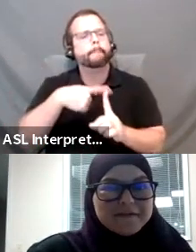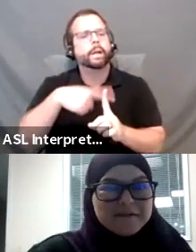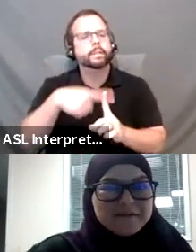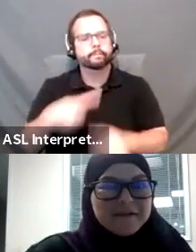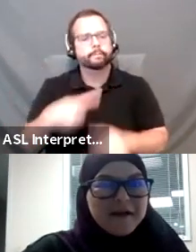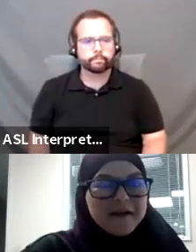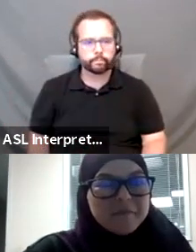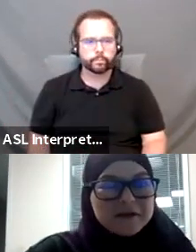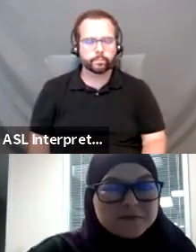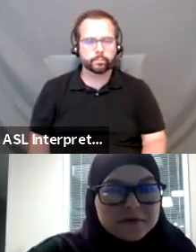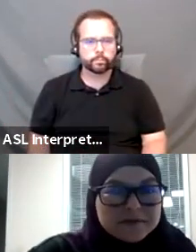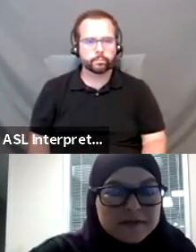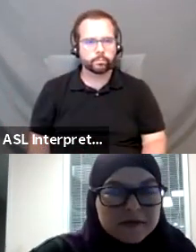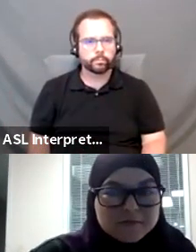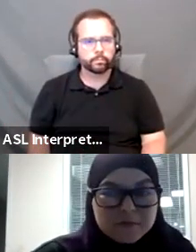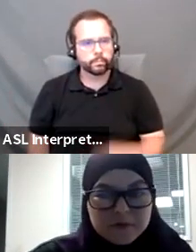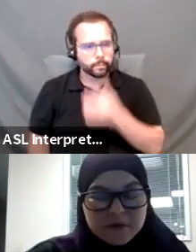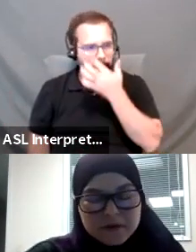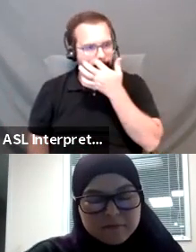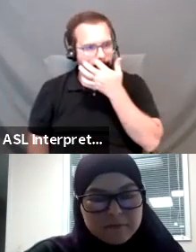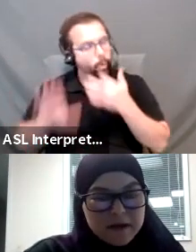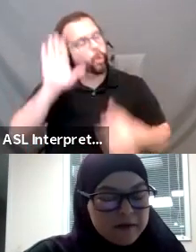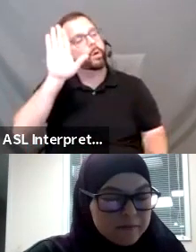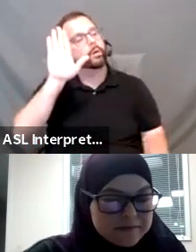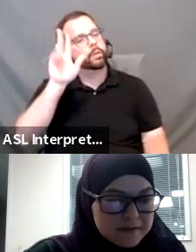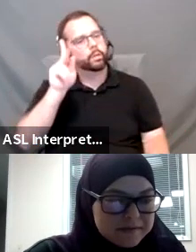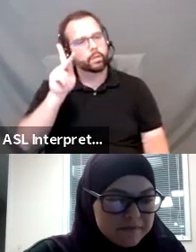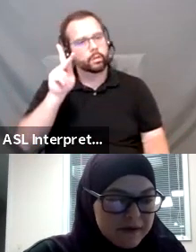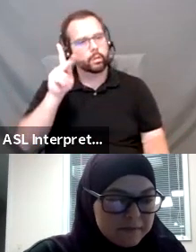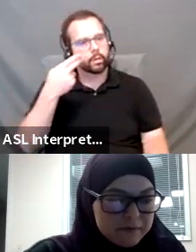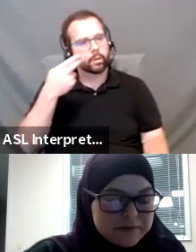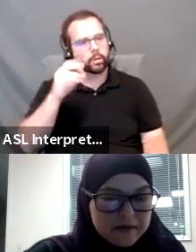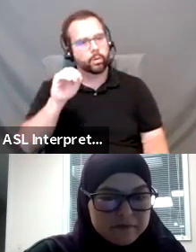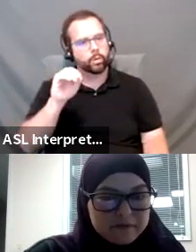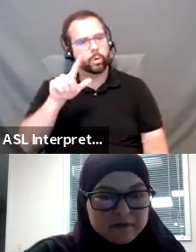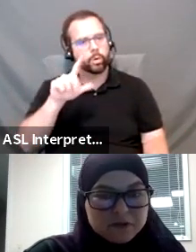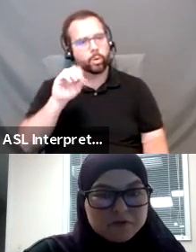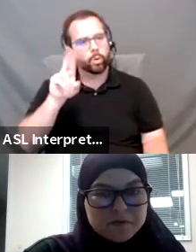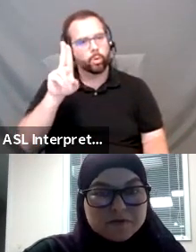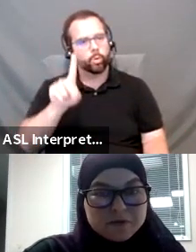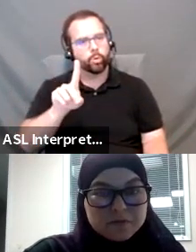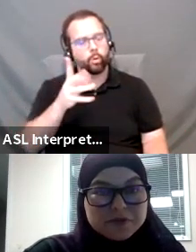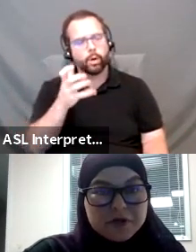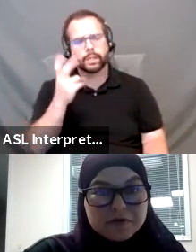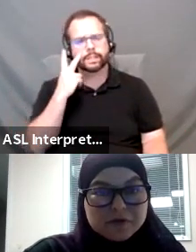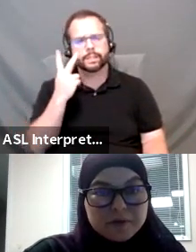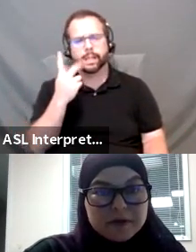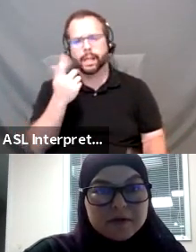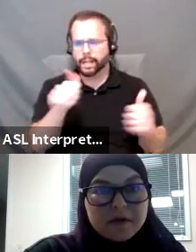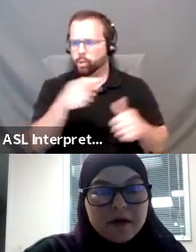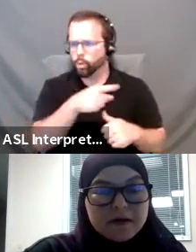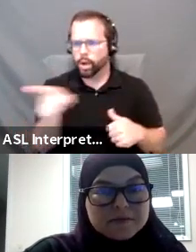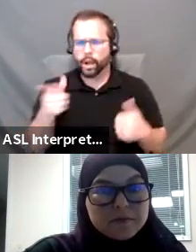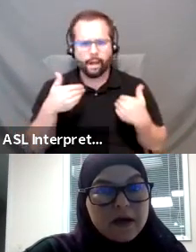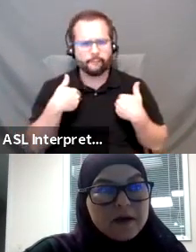Oh, go ahead. Yeah. I just wanted to say because I wanted to see if anybody was having issues with Zoom with sharing their